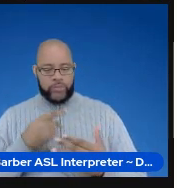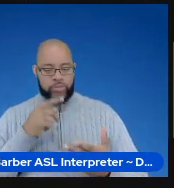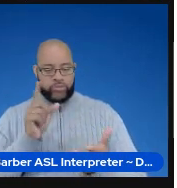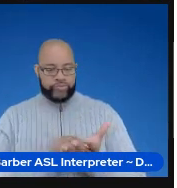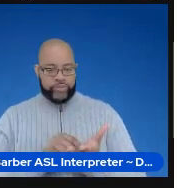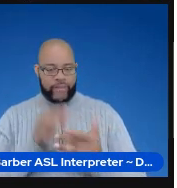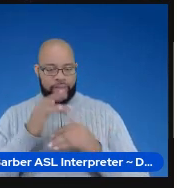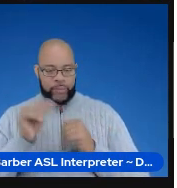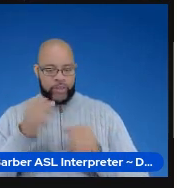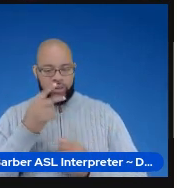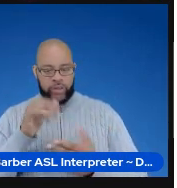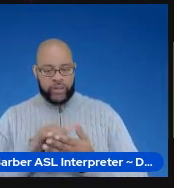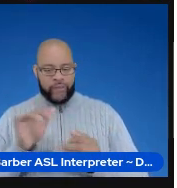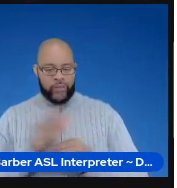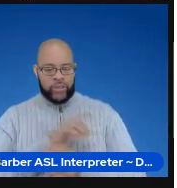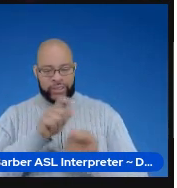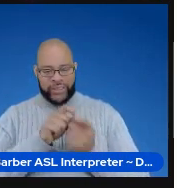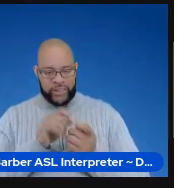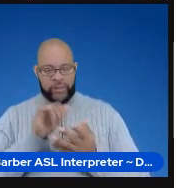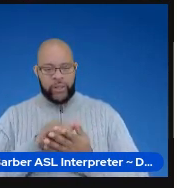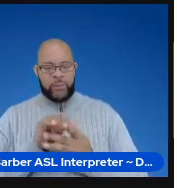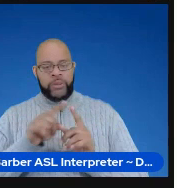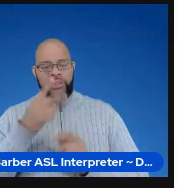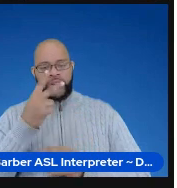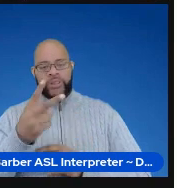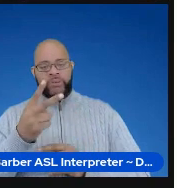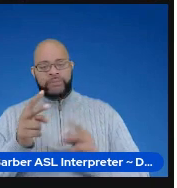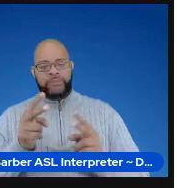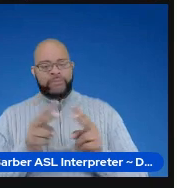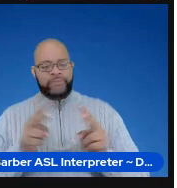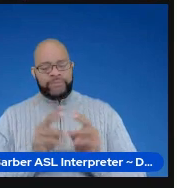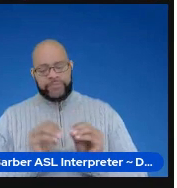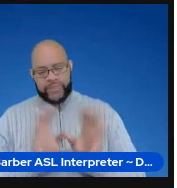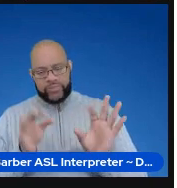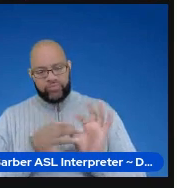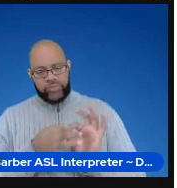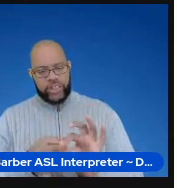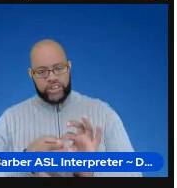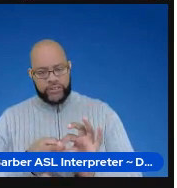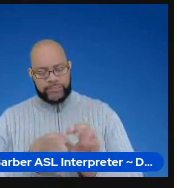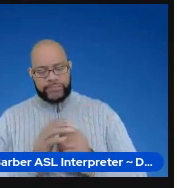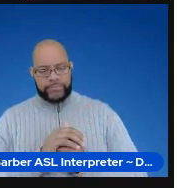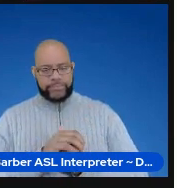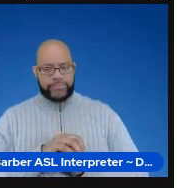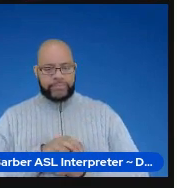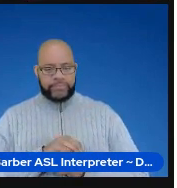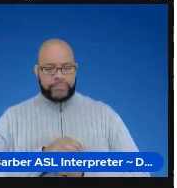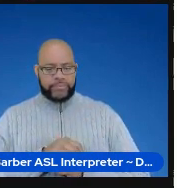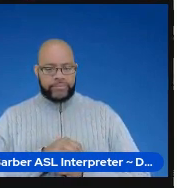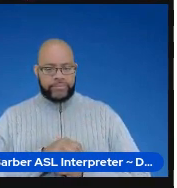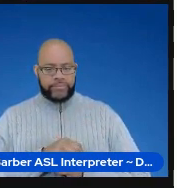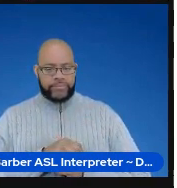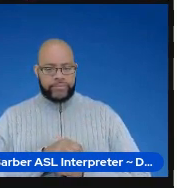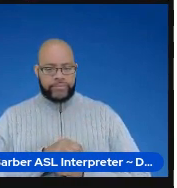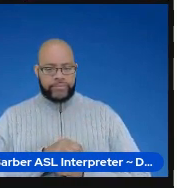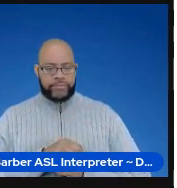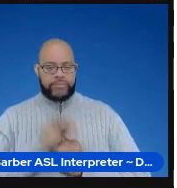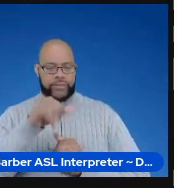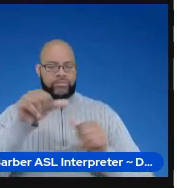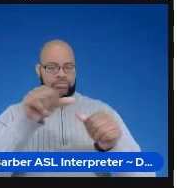you can look in the full details of this manuscript, but you can see there's a very clear association here in this particular